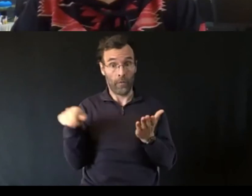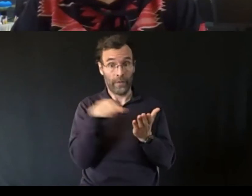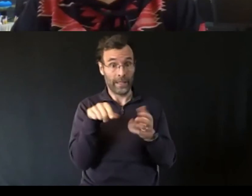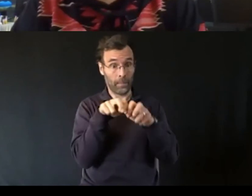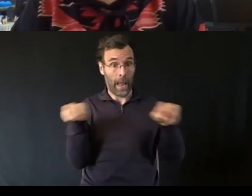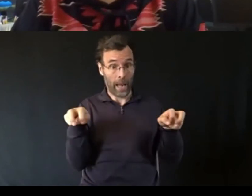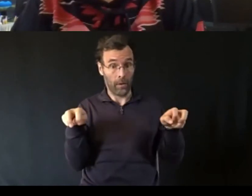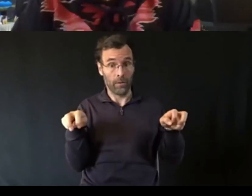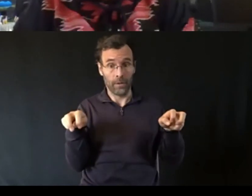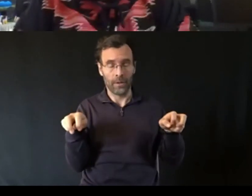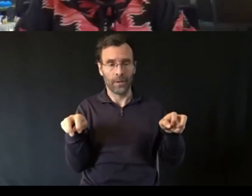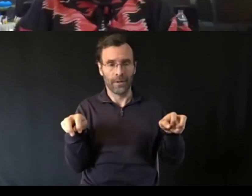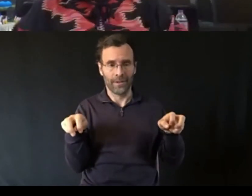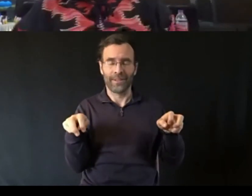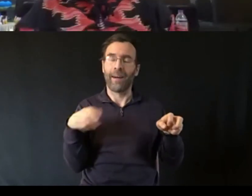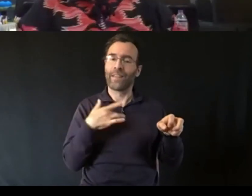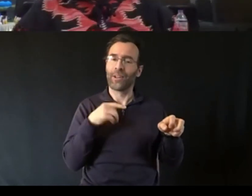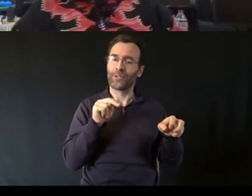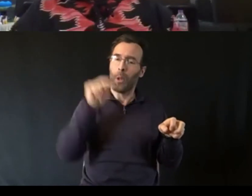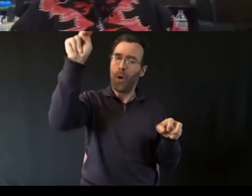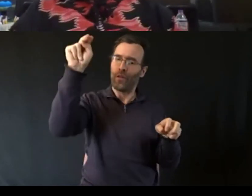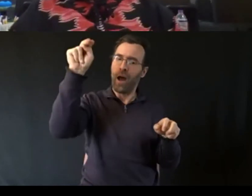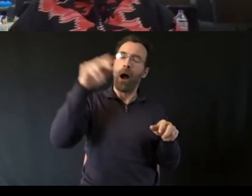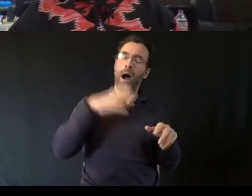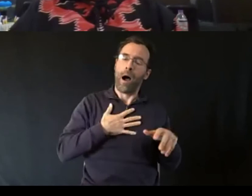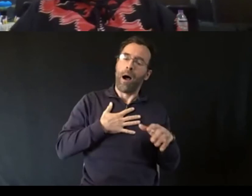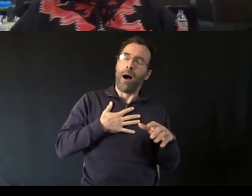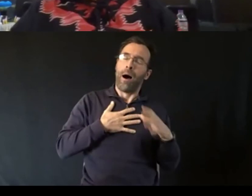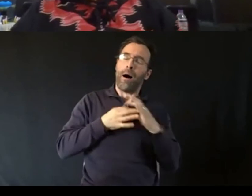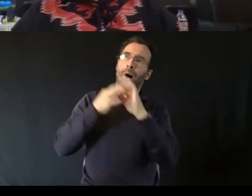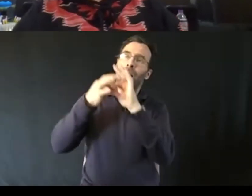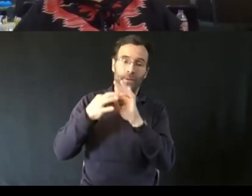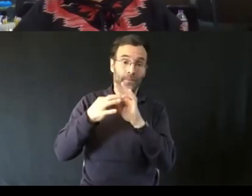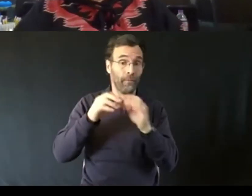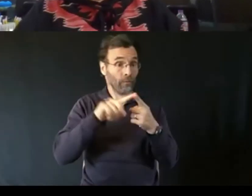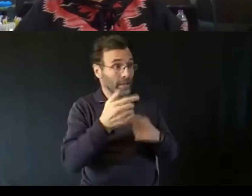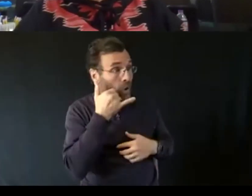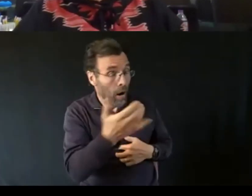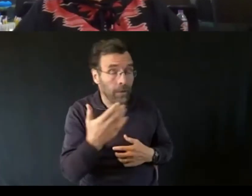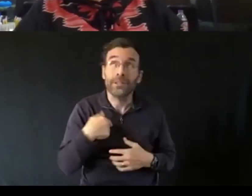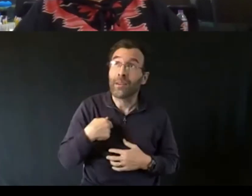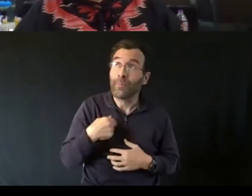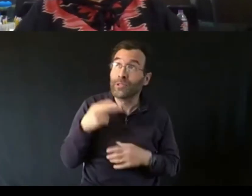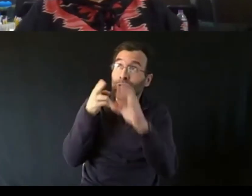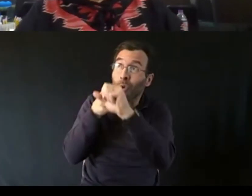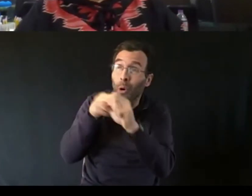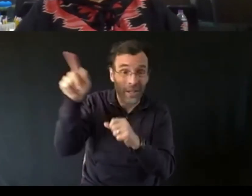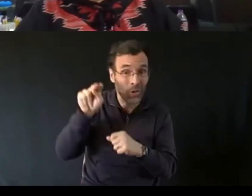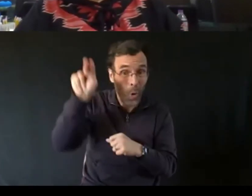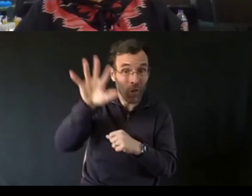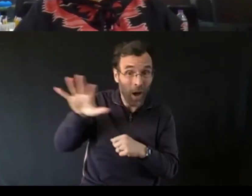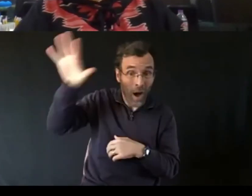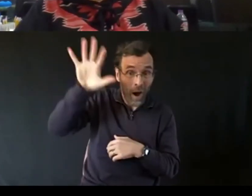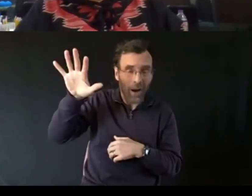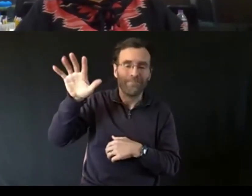all, obviously the call to the Northland. So if friends call out asking to be part of something from the Arrowhead,